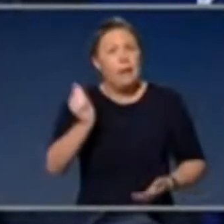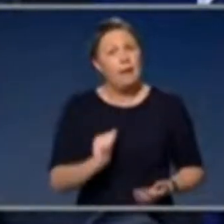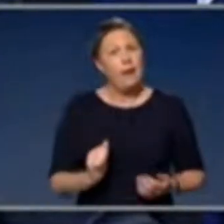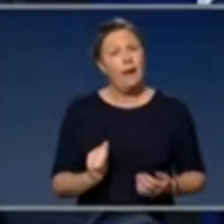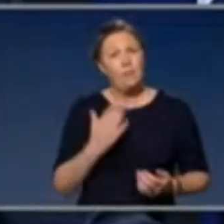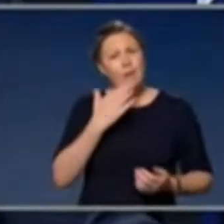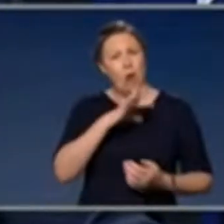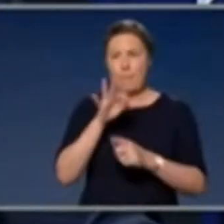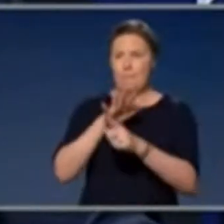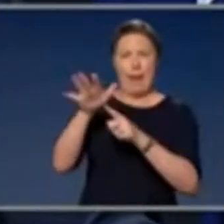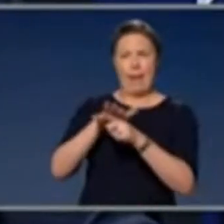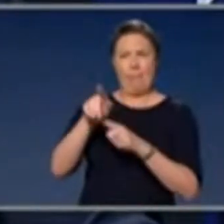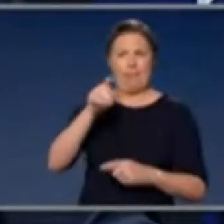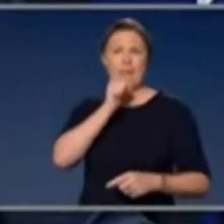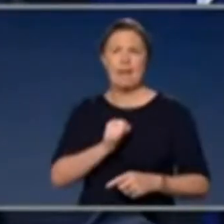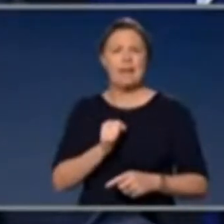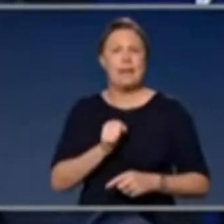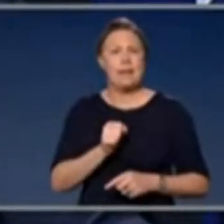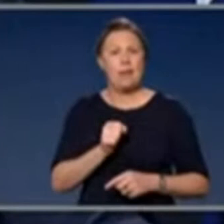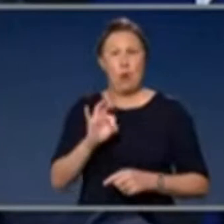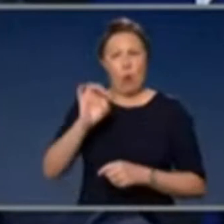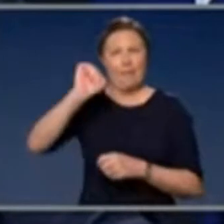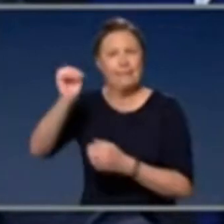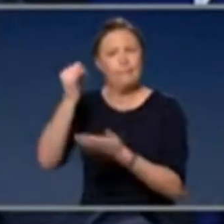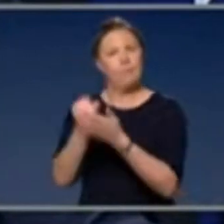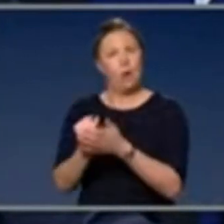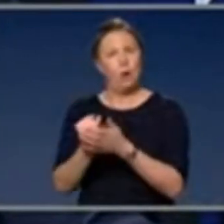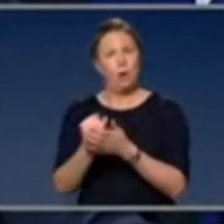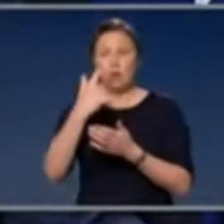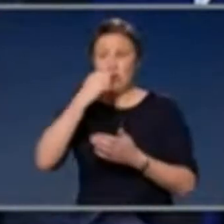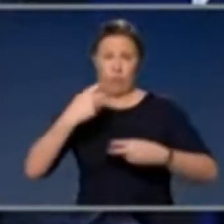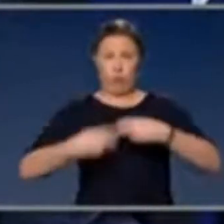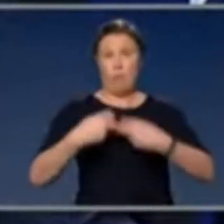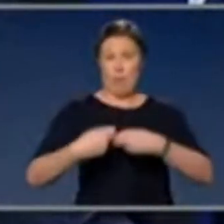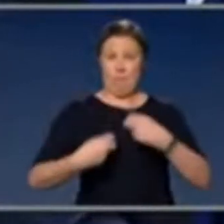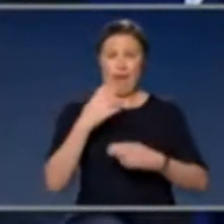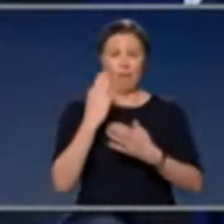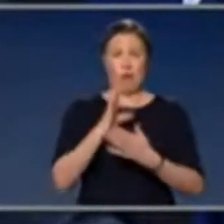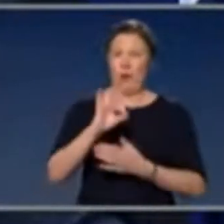not the man here in this particular case, and I know Minister Colbeck will get right back about his job.